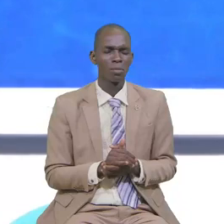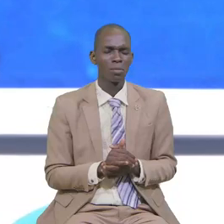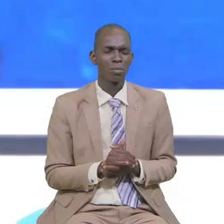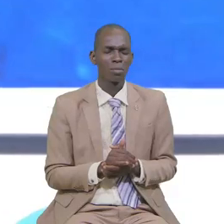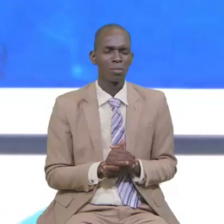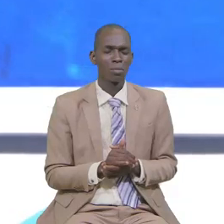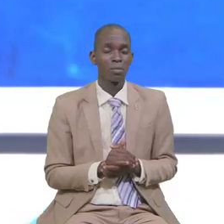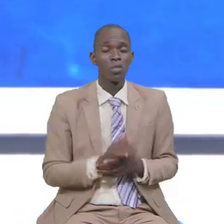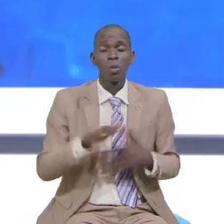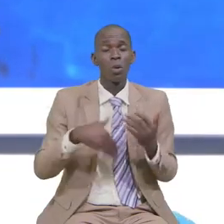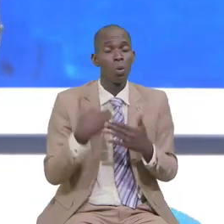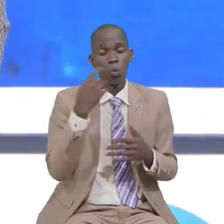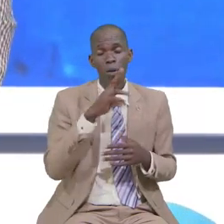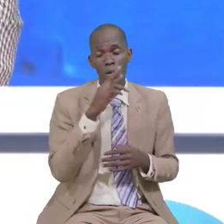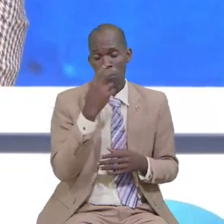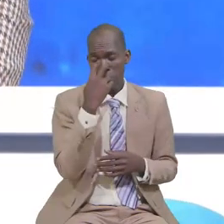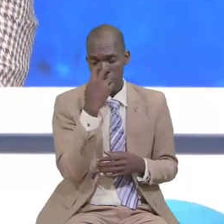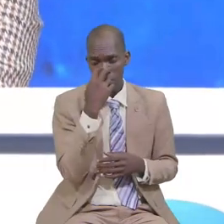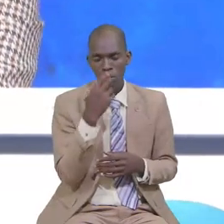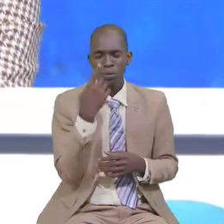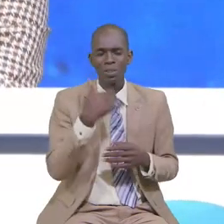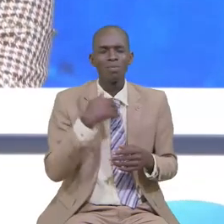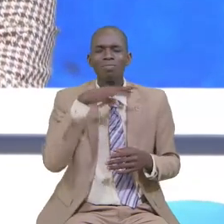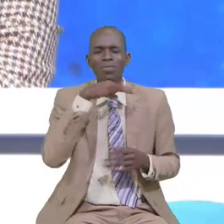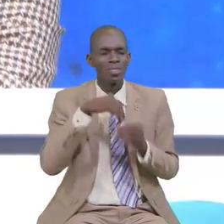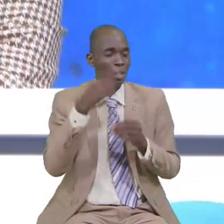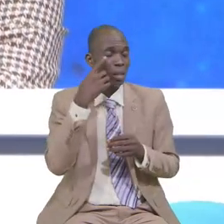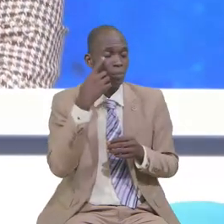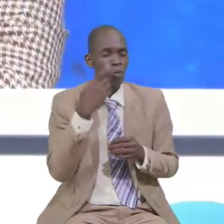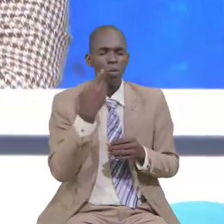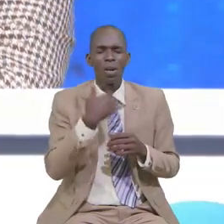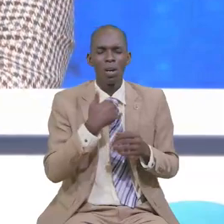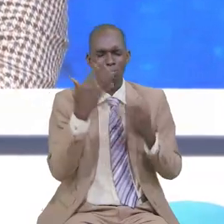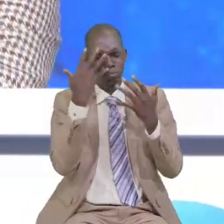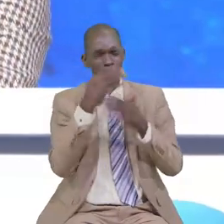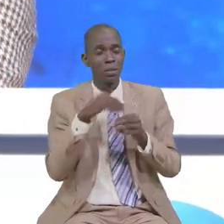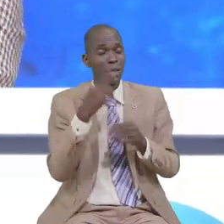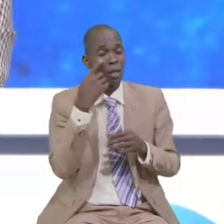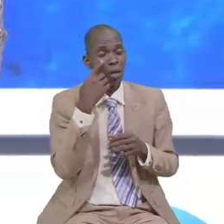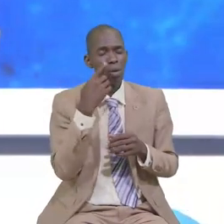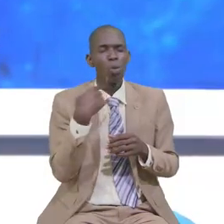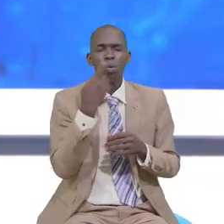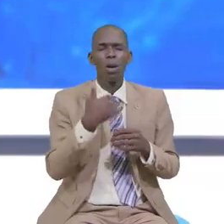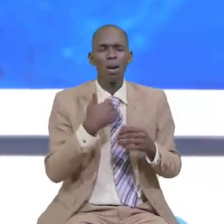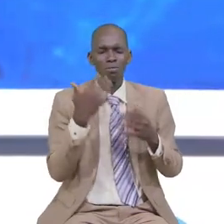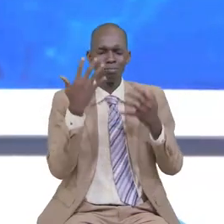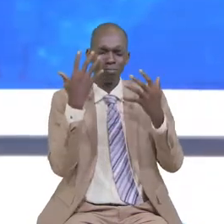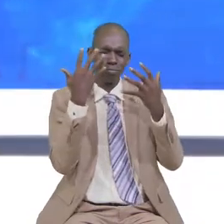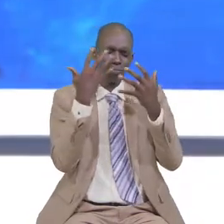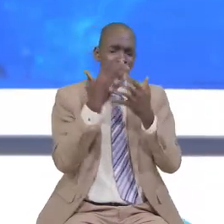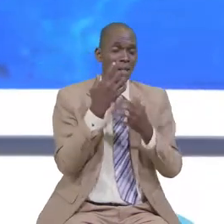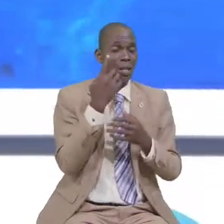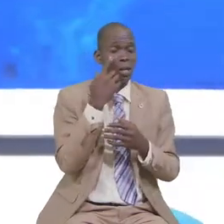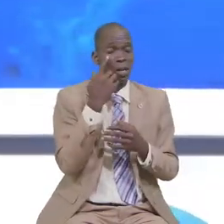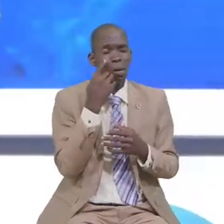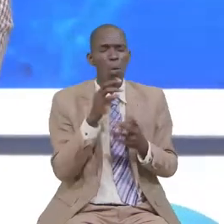Those who are blind, those who have cataract, those who have glaucoma, those who have dim eyesight, or there's something